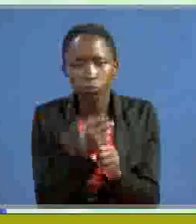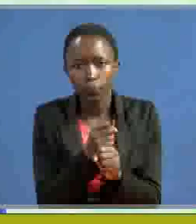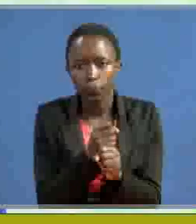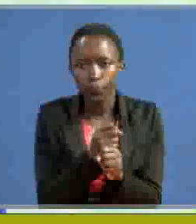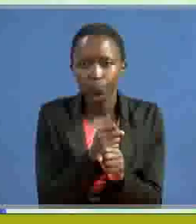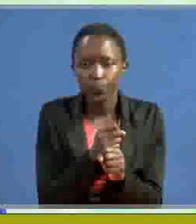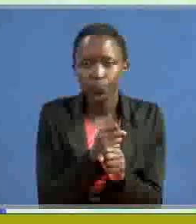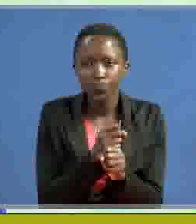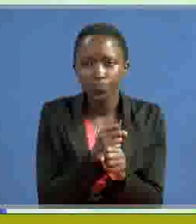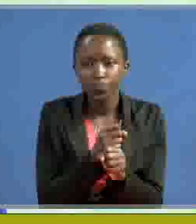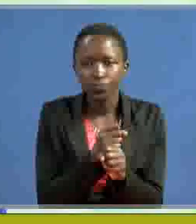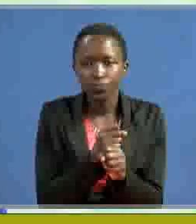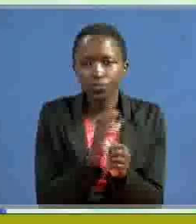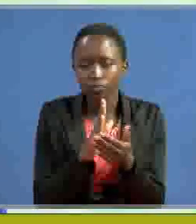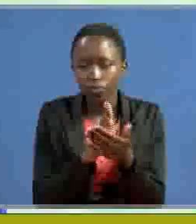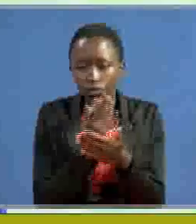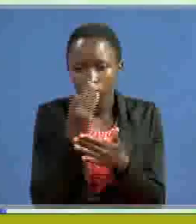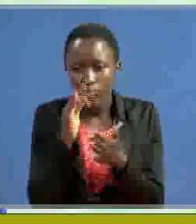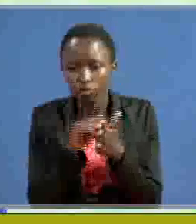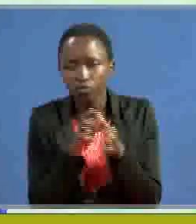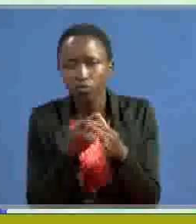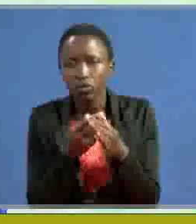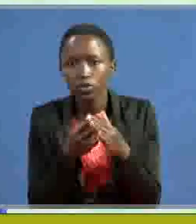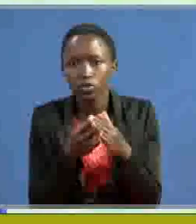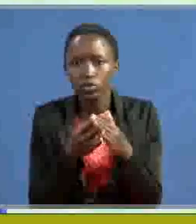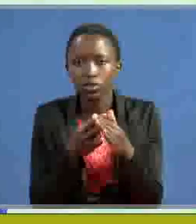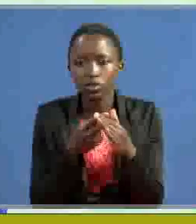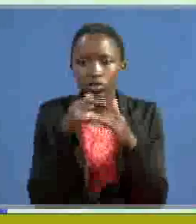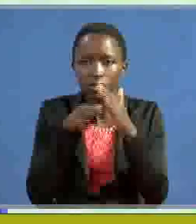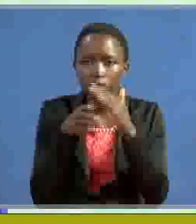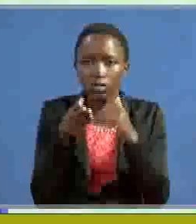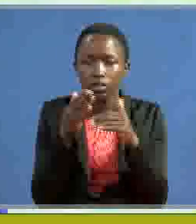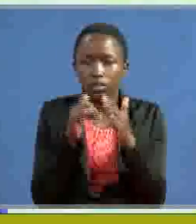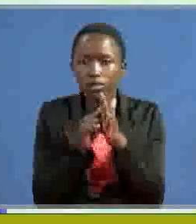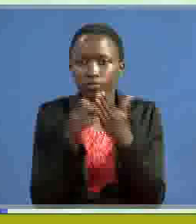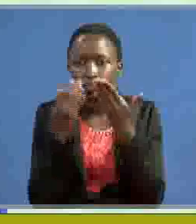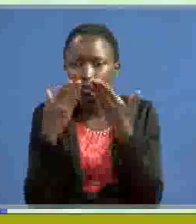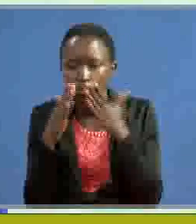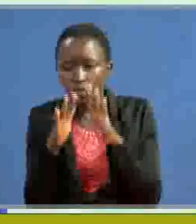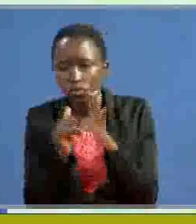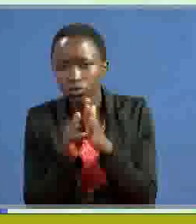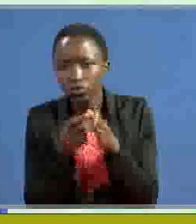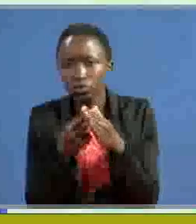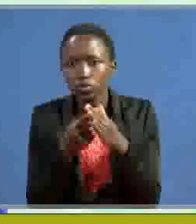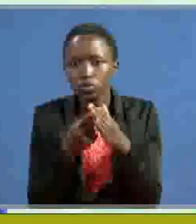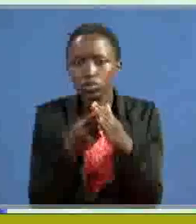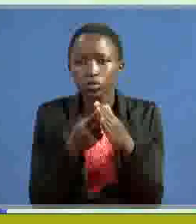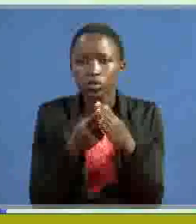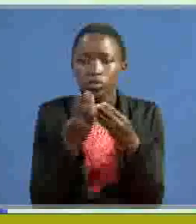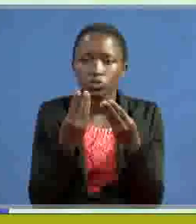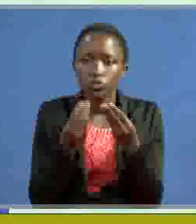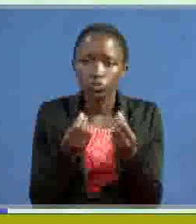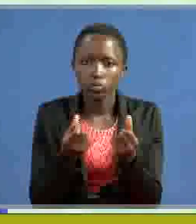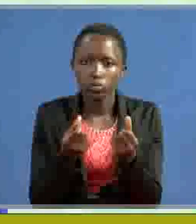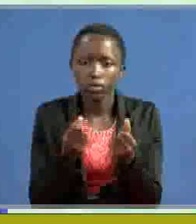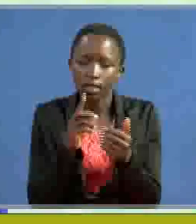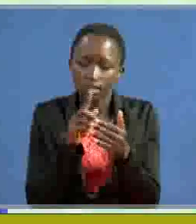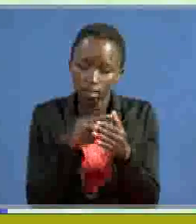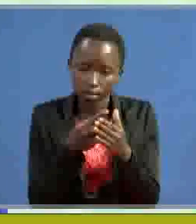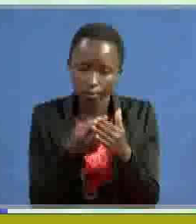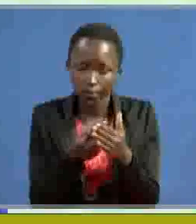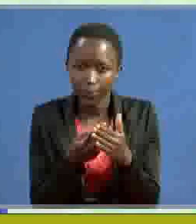these sections of the bridge the system is distribution and